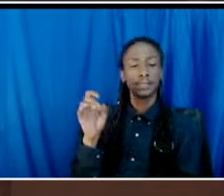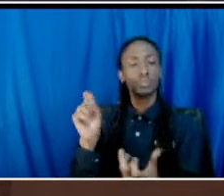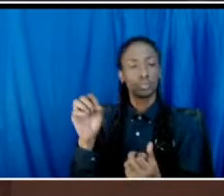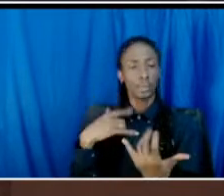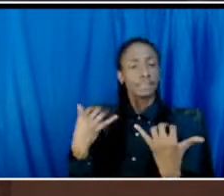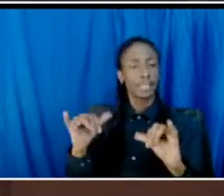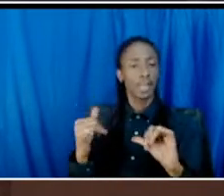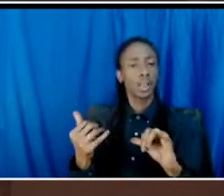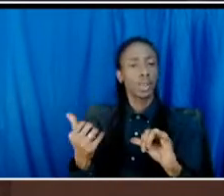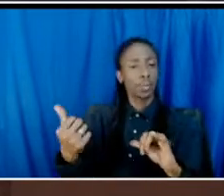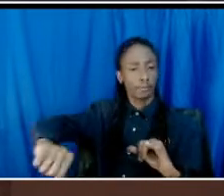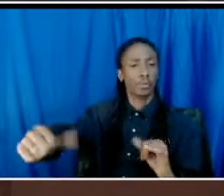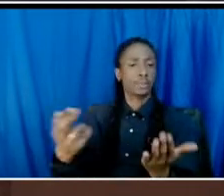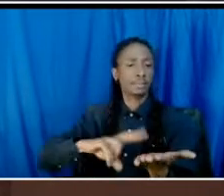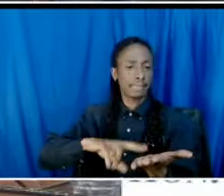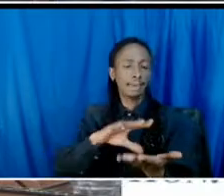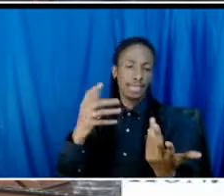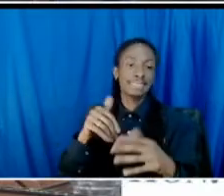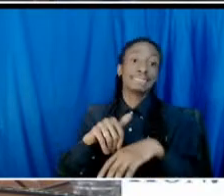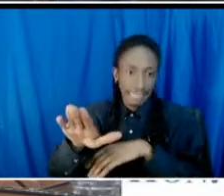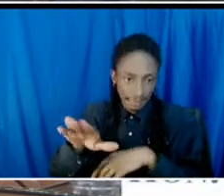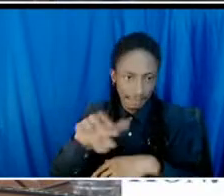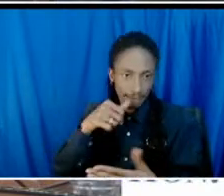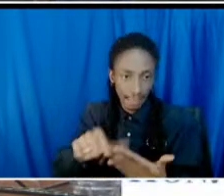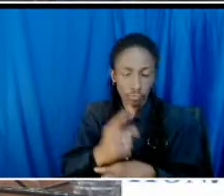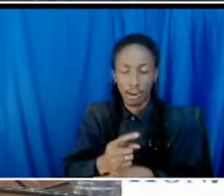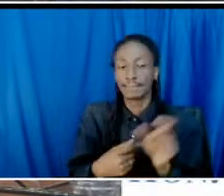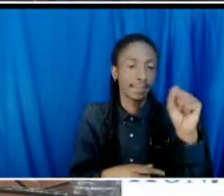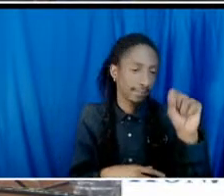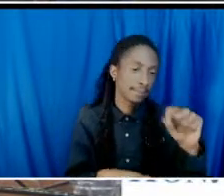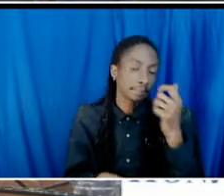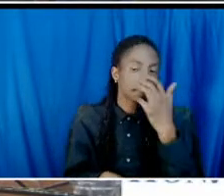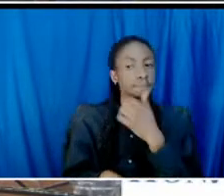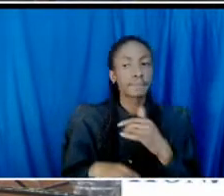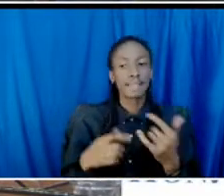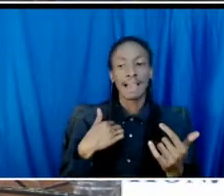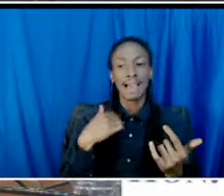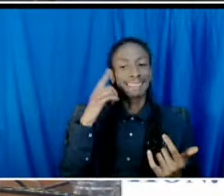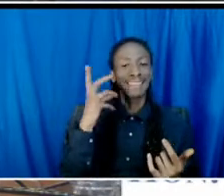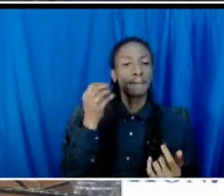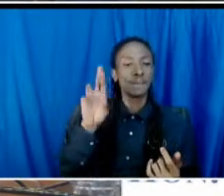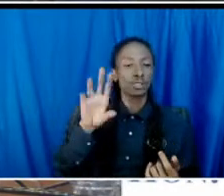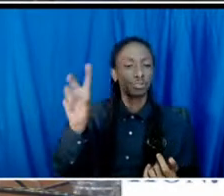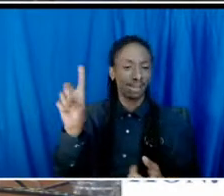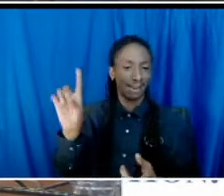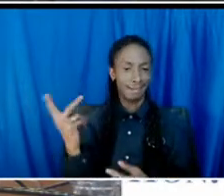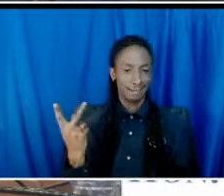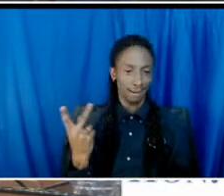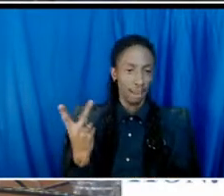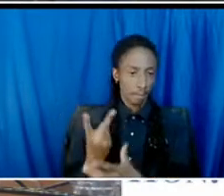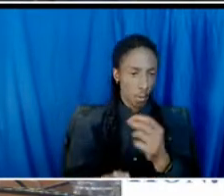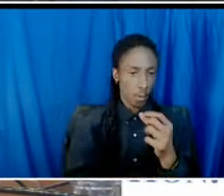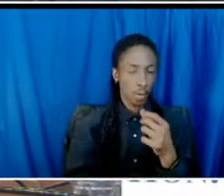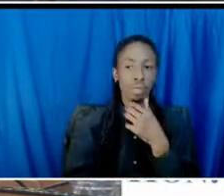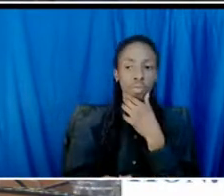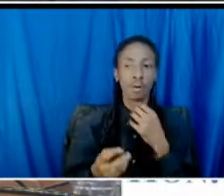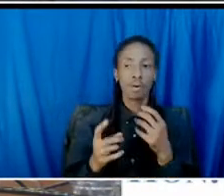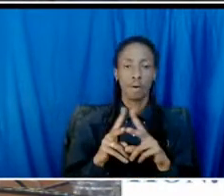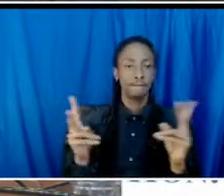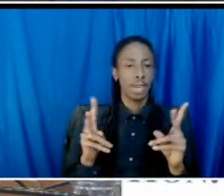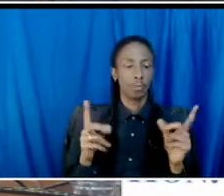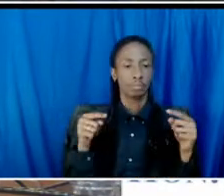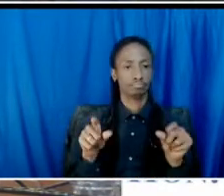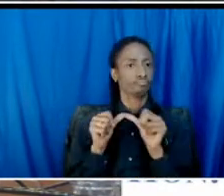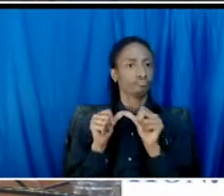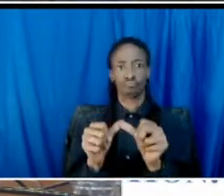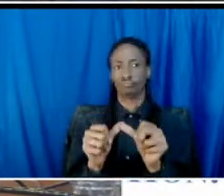sign and send that letter, I take it? That's right. I think Mr. Donahue and I were both very consistent that there was no